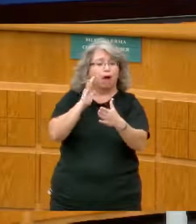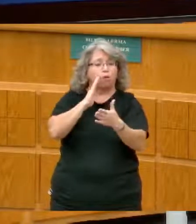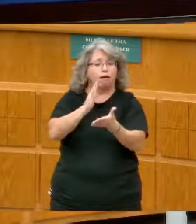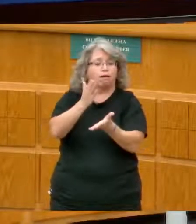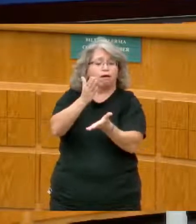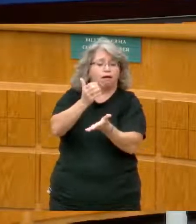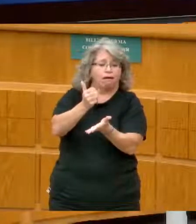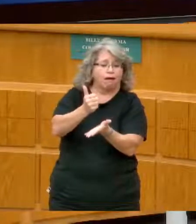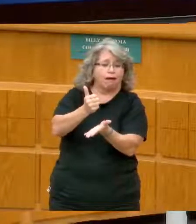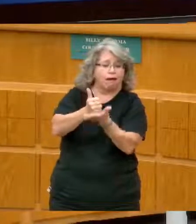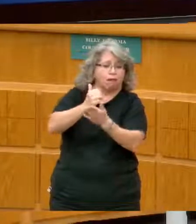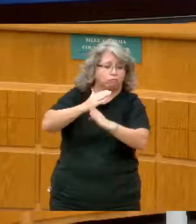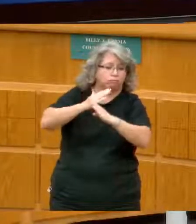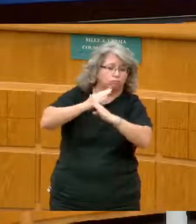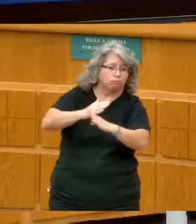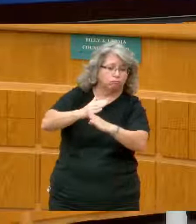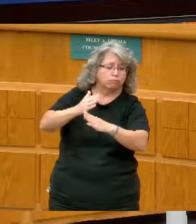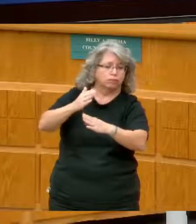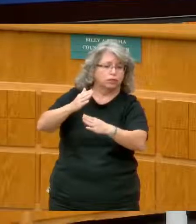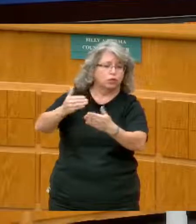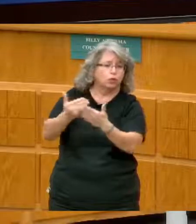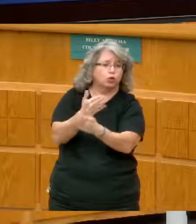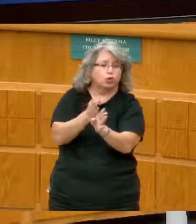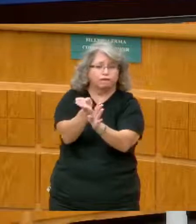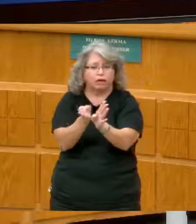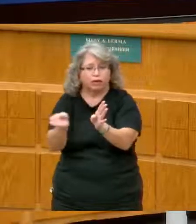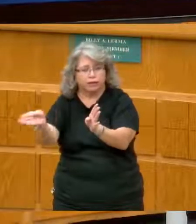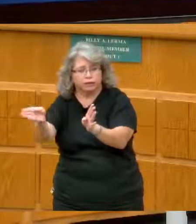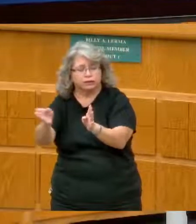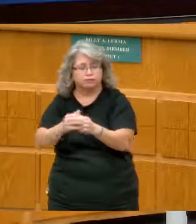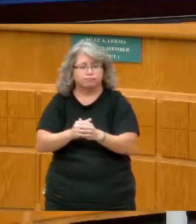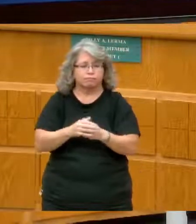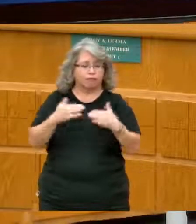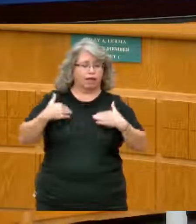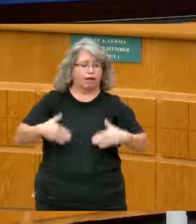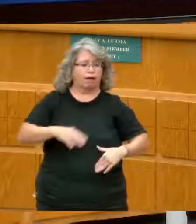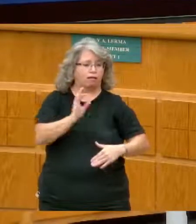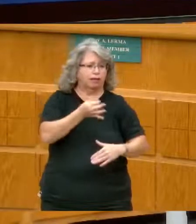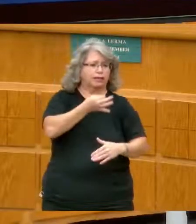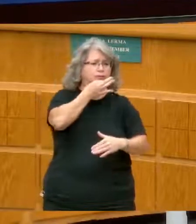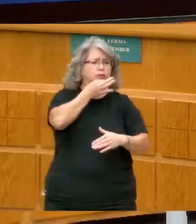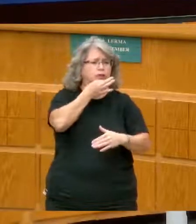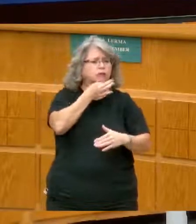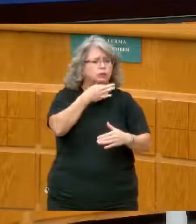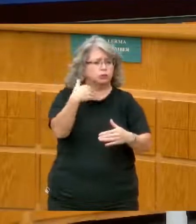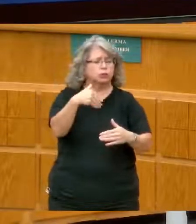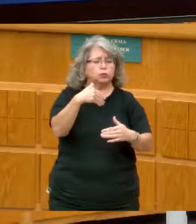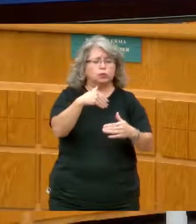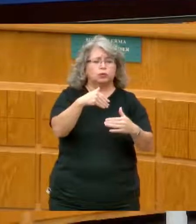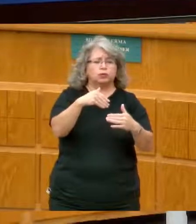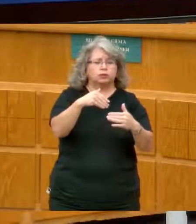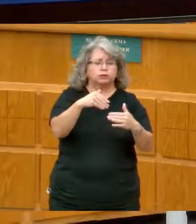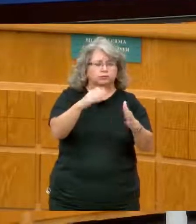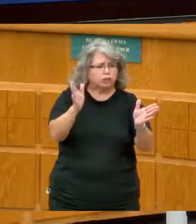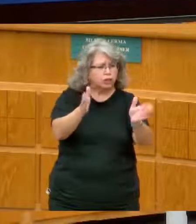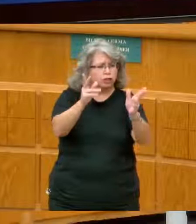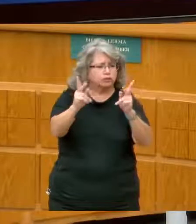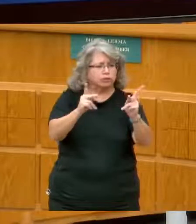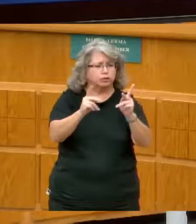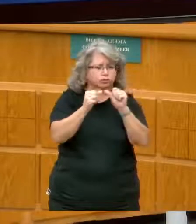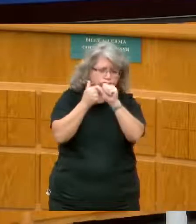community. Health experts are urging residents to be vigilant, and the CDC and the World Health